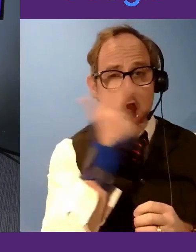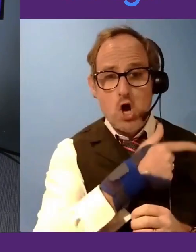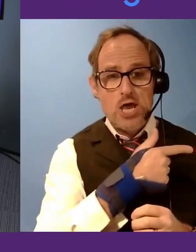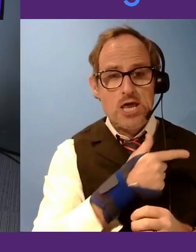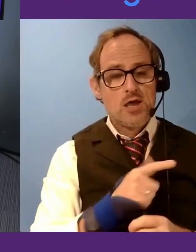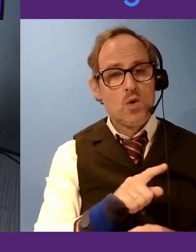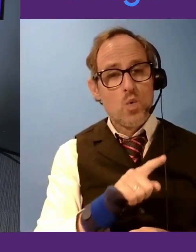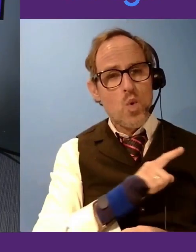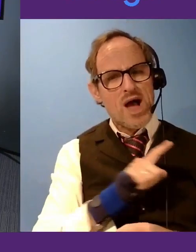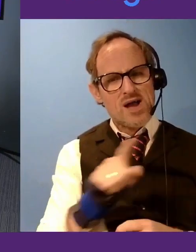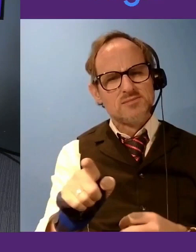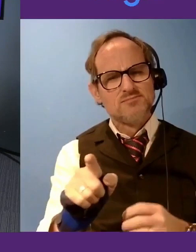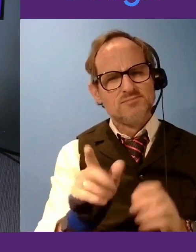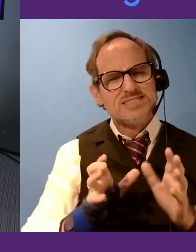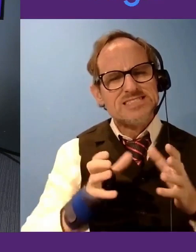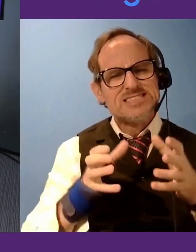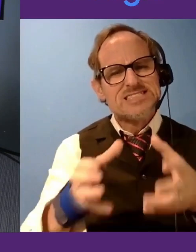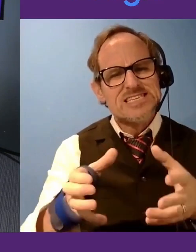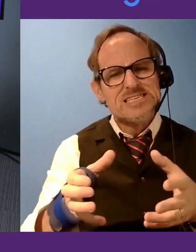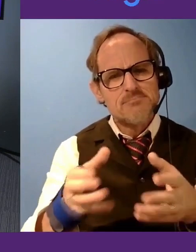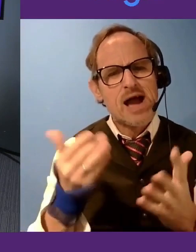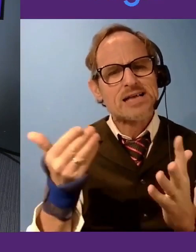very closely with the brand and design teams.